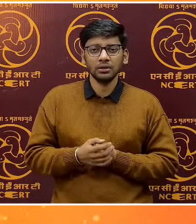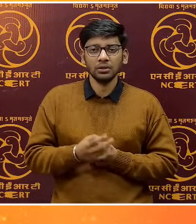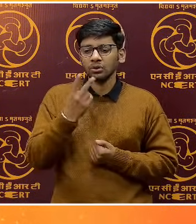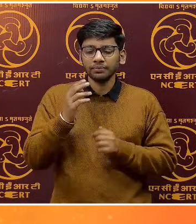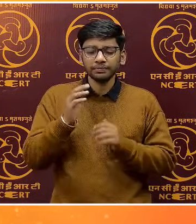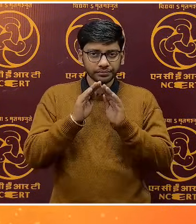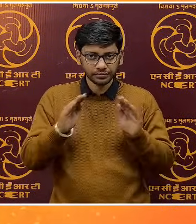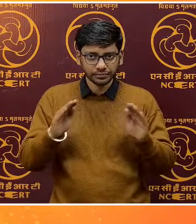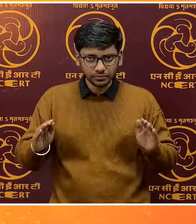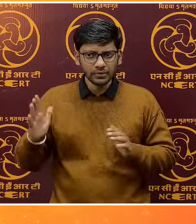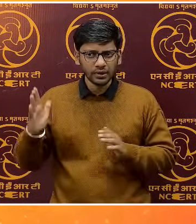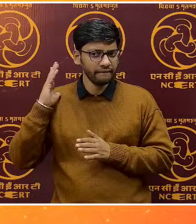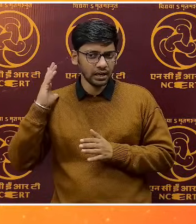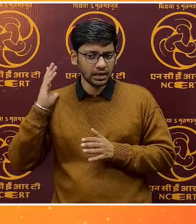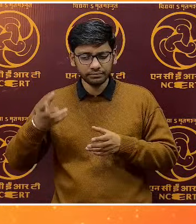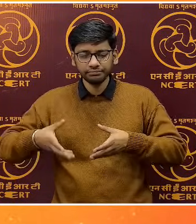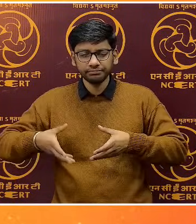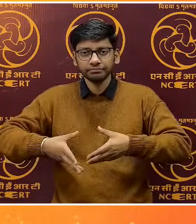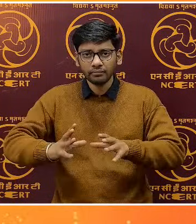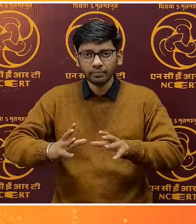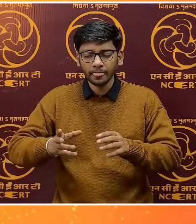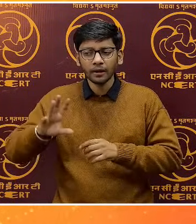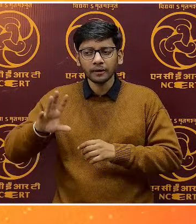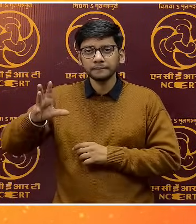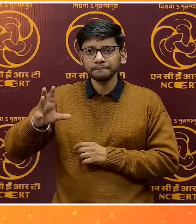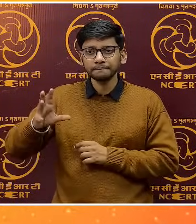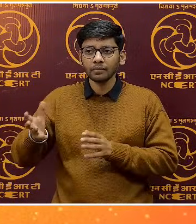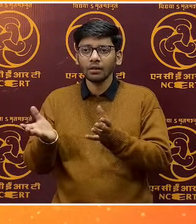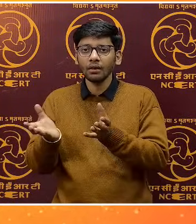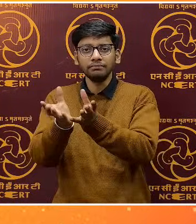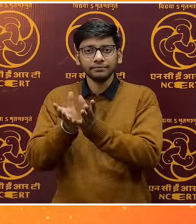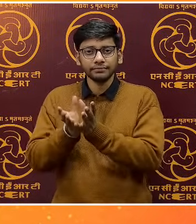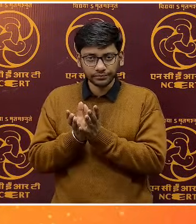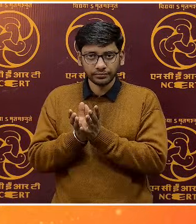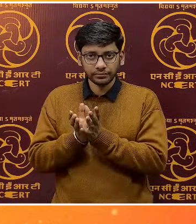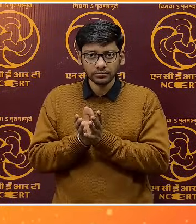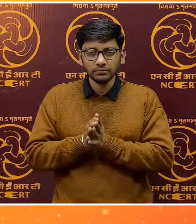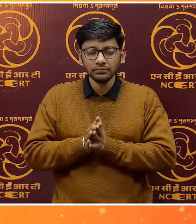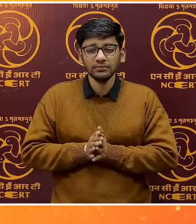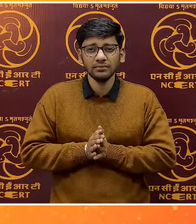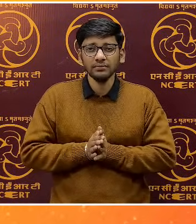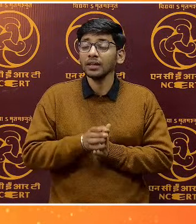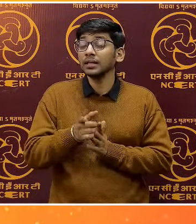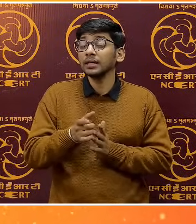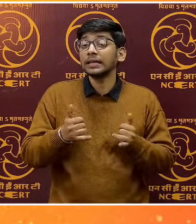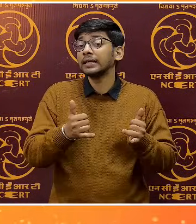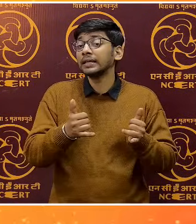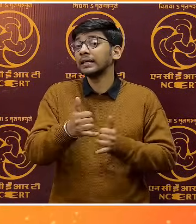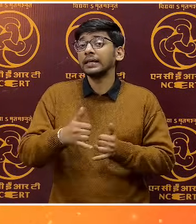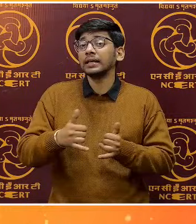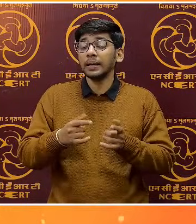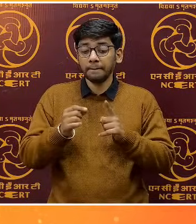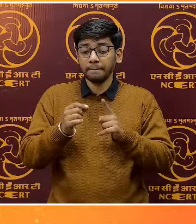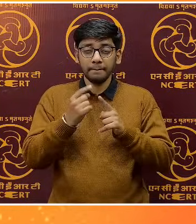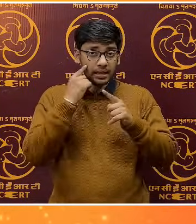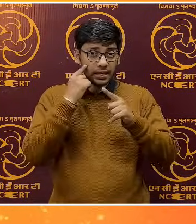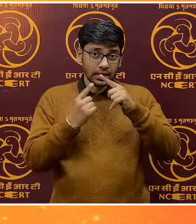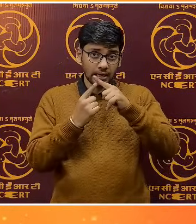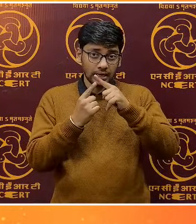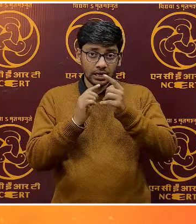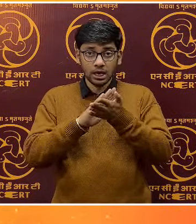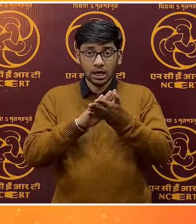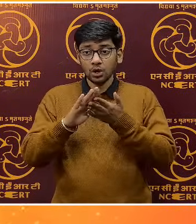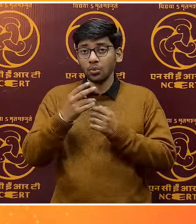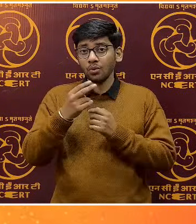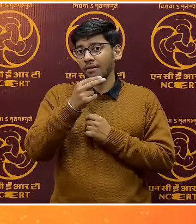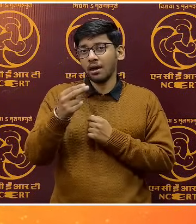are waiting for the ball to catch. Okay, okay, okay, okay. Okay, so this game is Pittu, if you Pittu. remember,